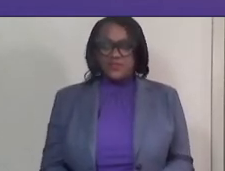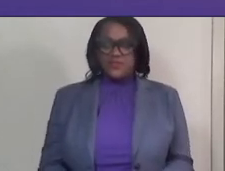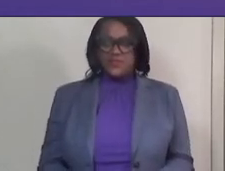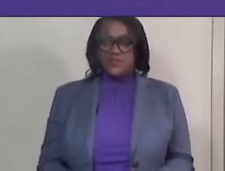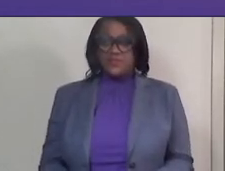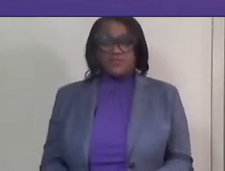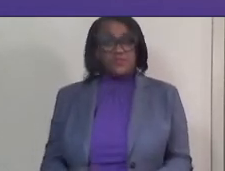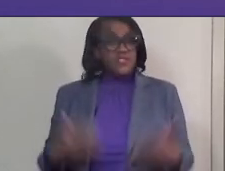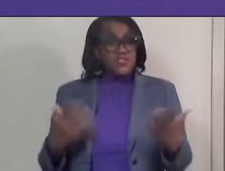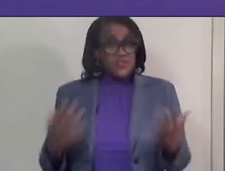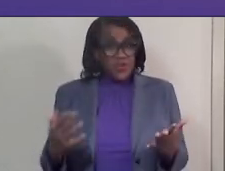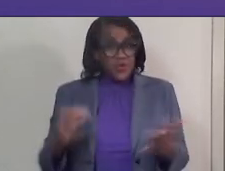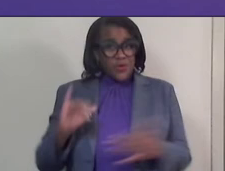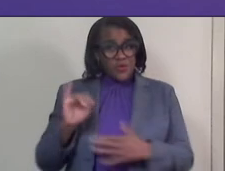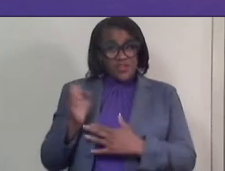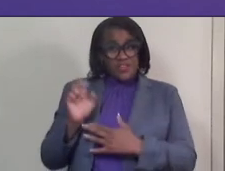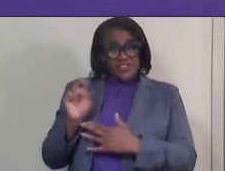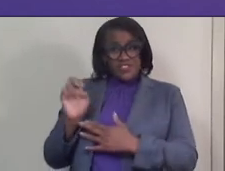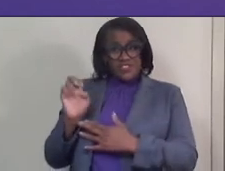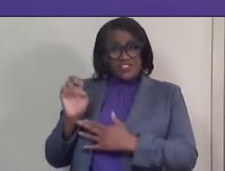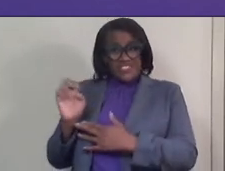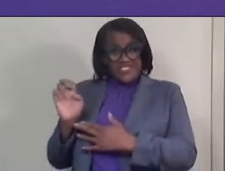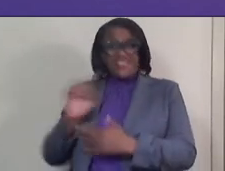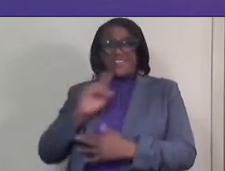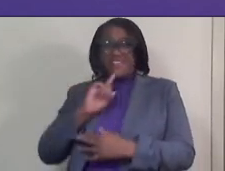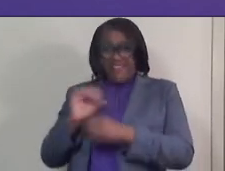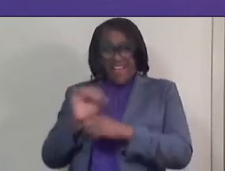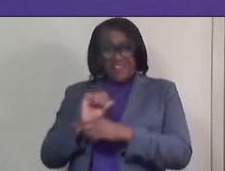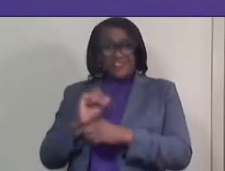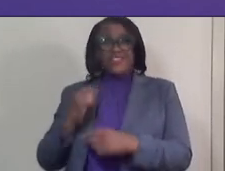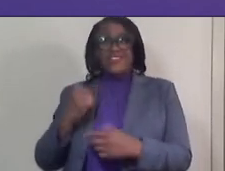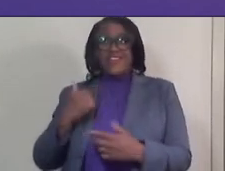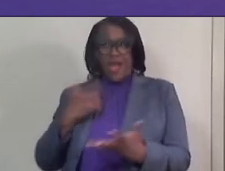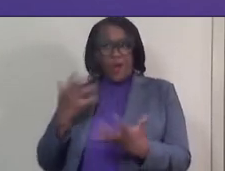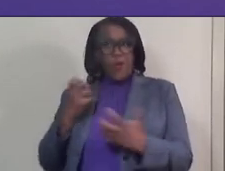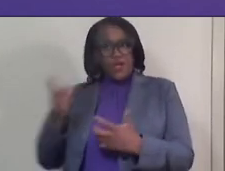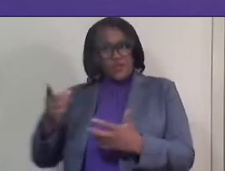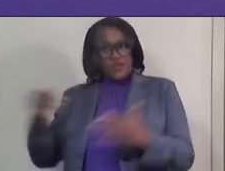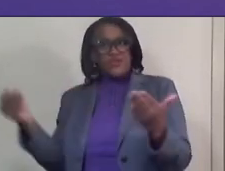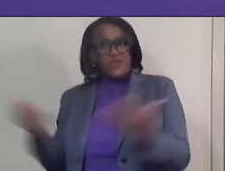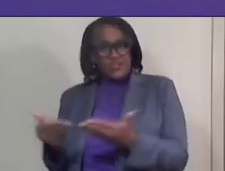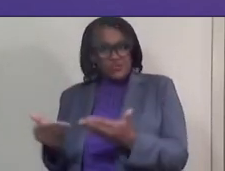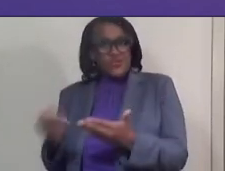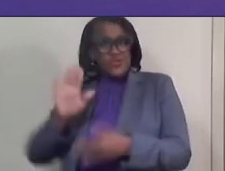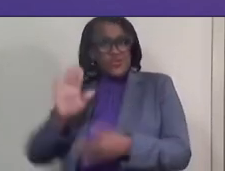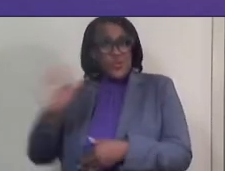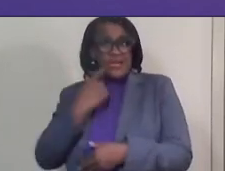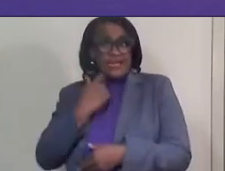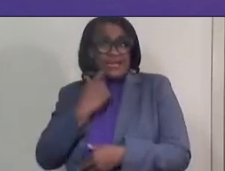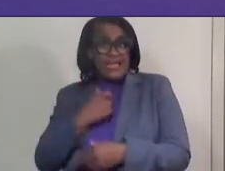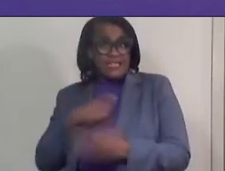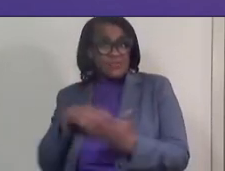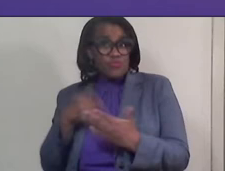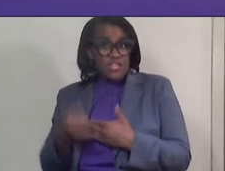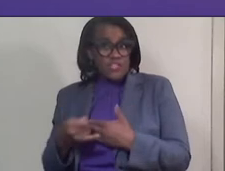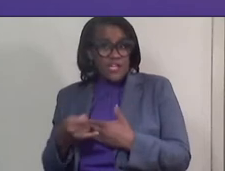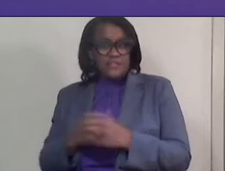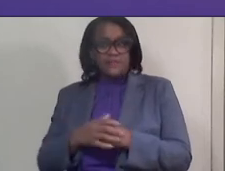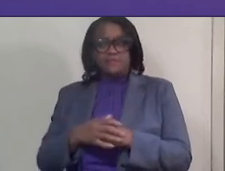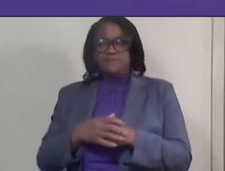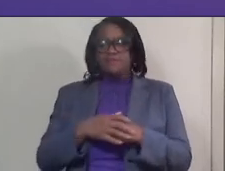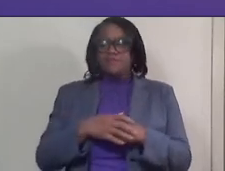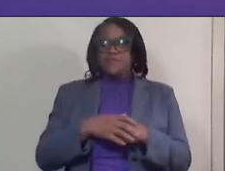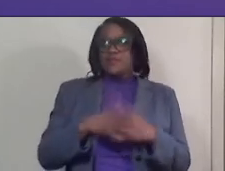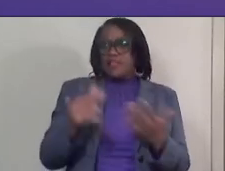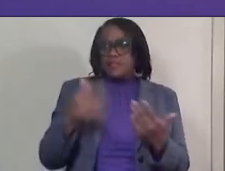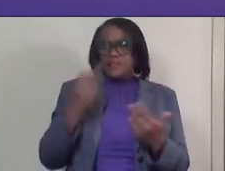So, Jeanine, actually, I would love for you to next intro your latest project. Let's see,